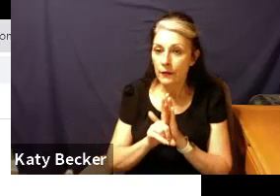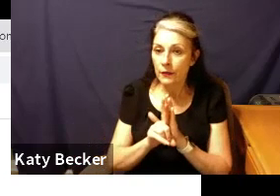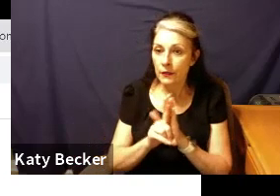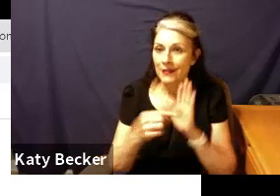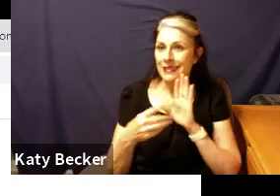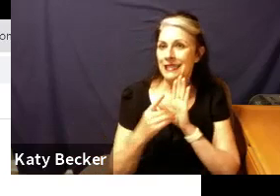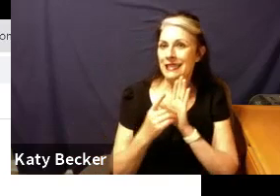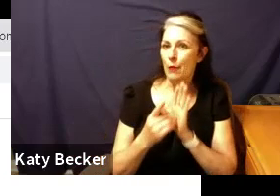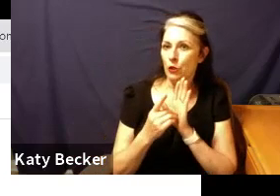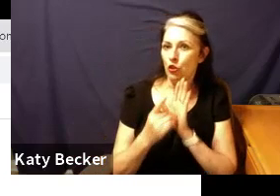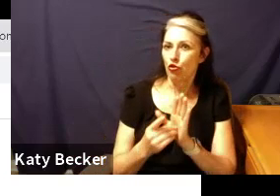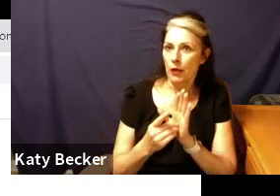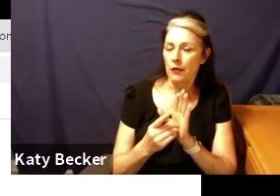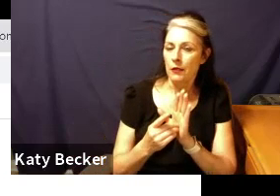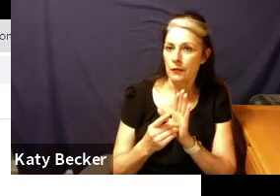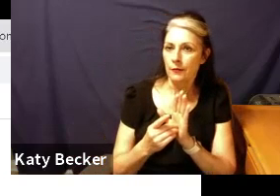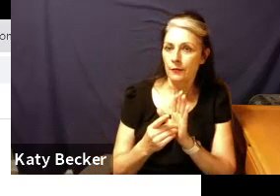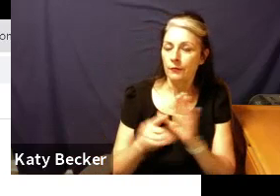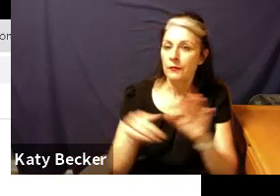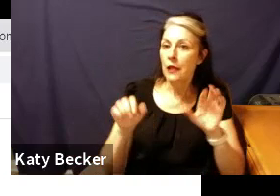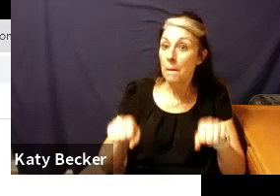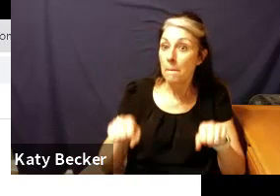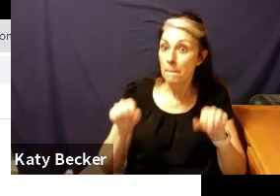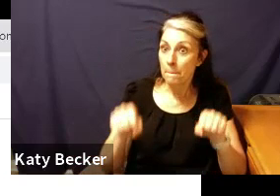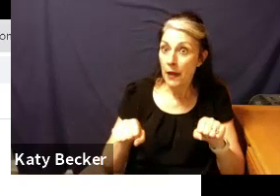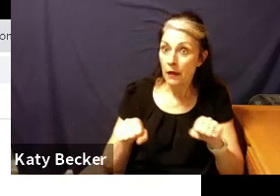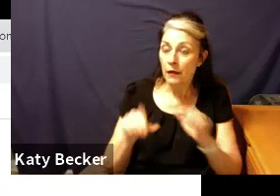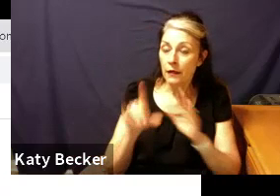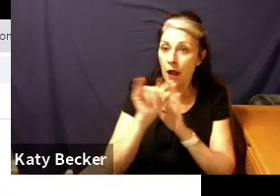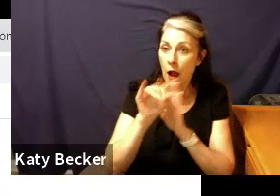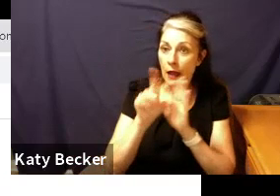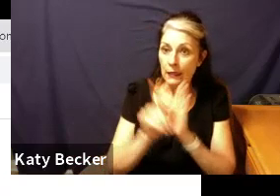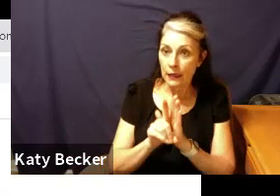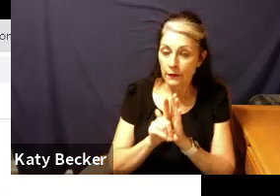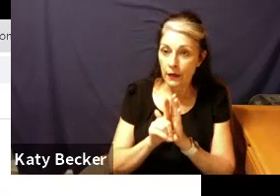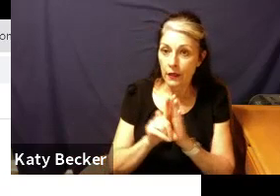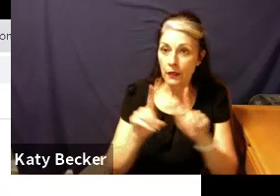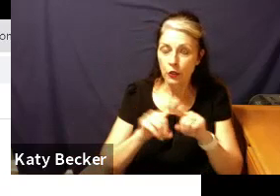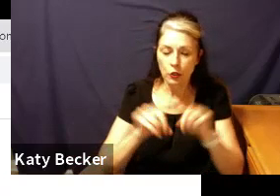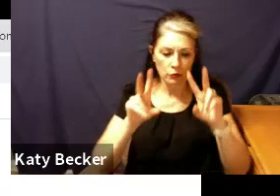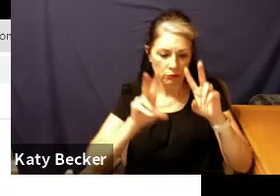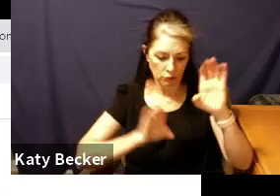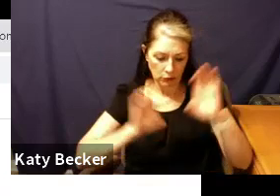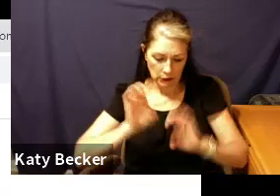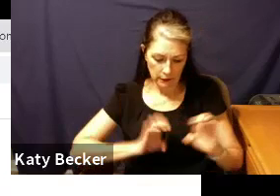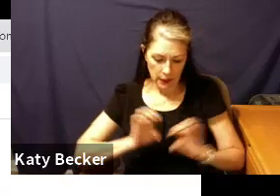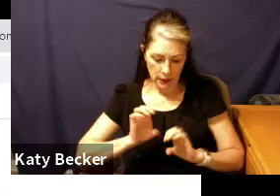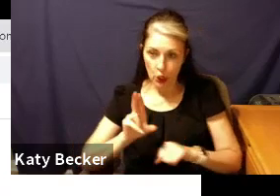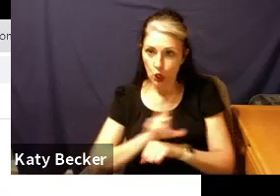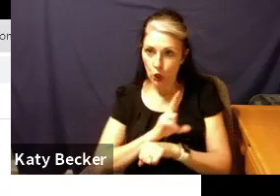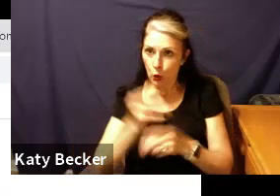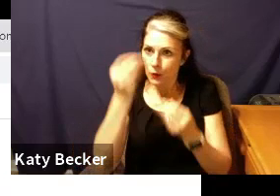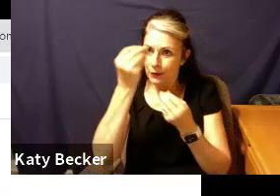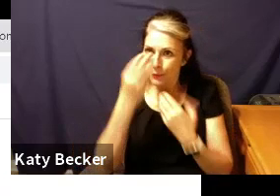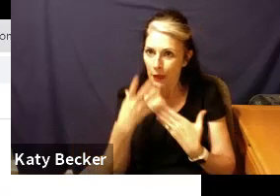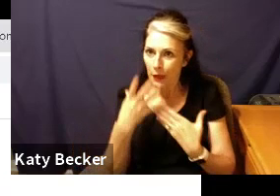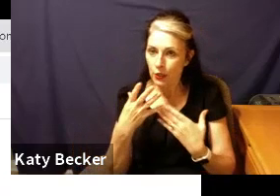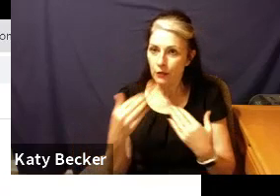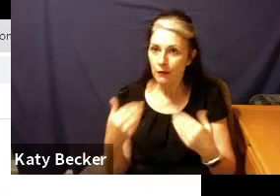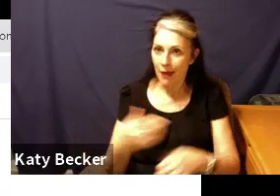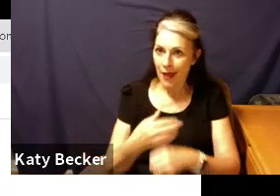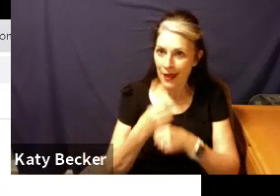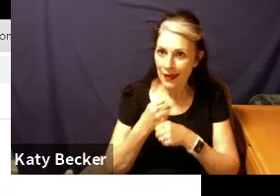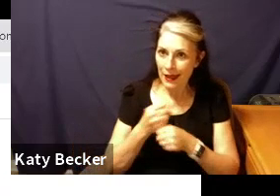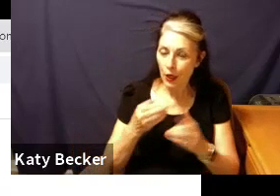demonstrate, the ability to identify, to evaluate, and use information that they do get